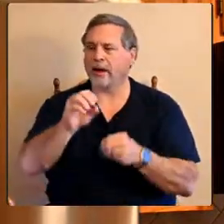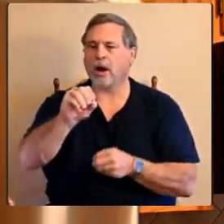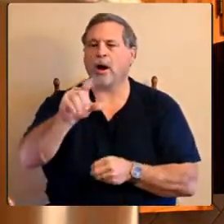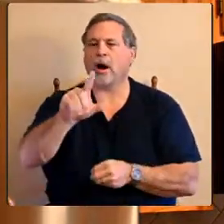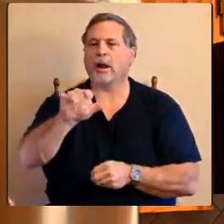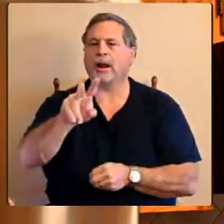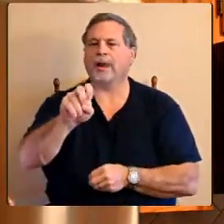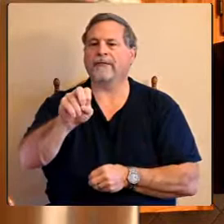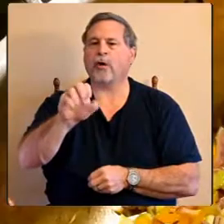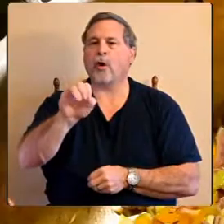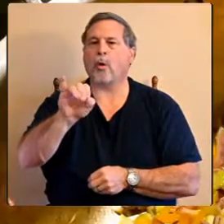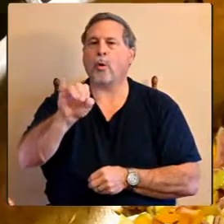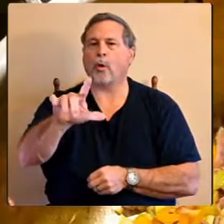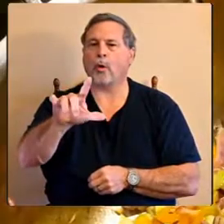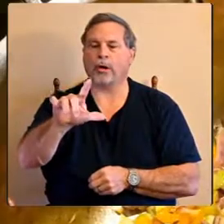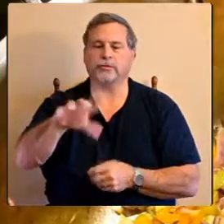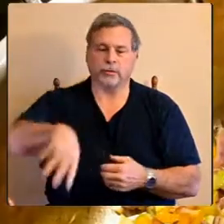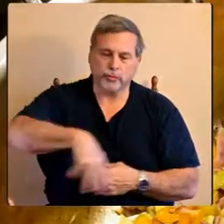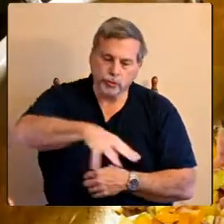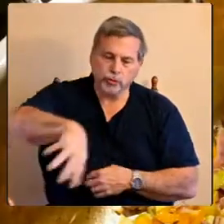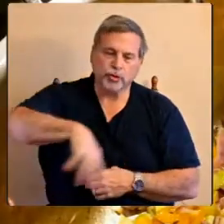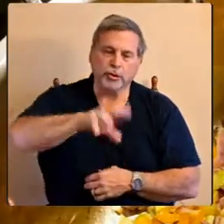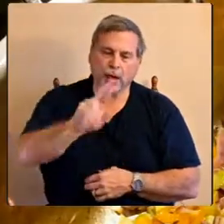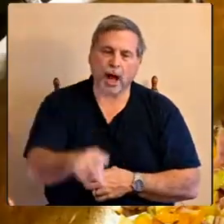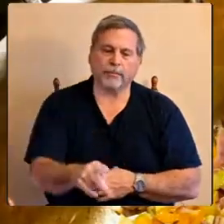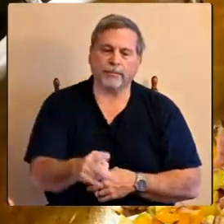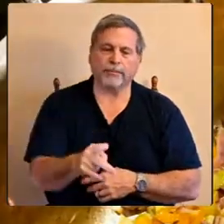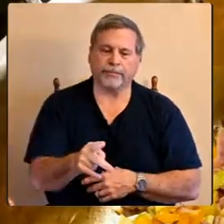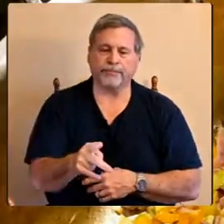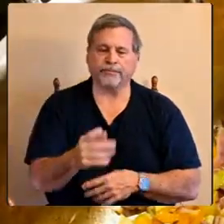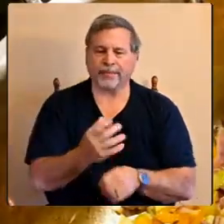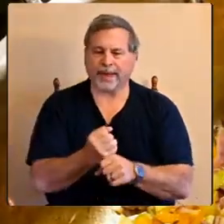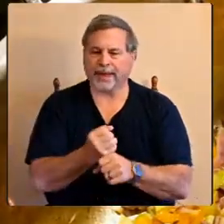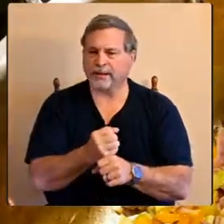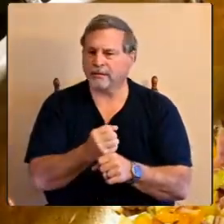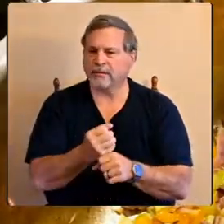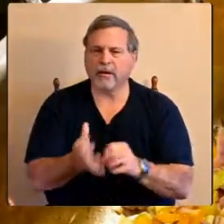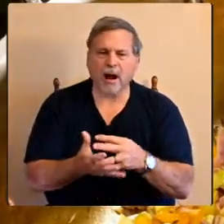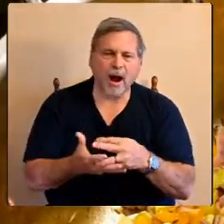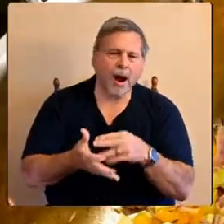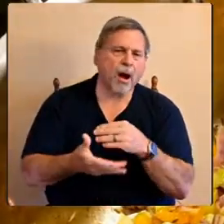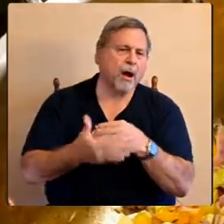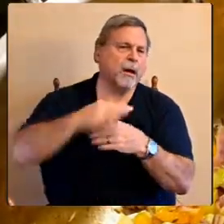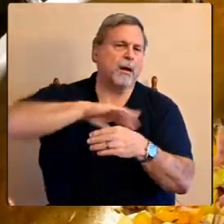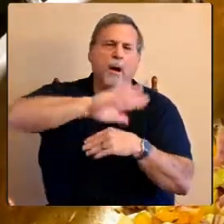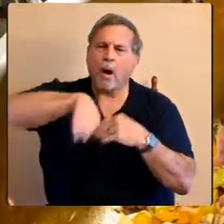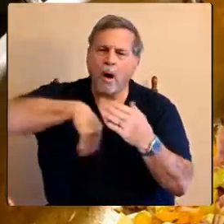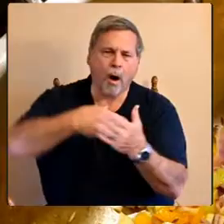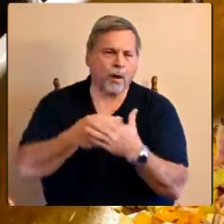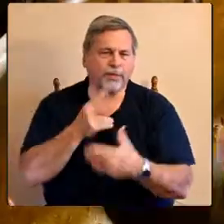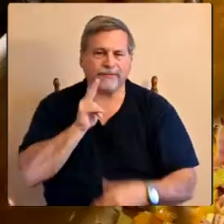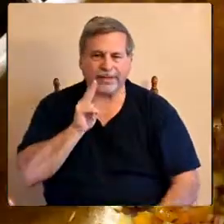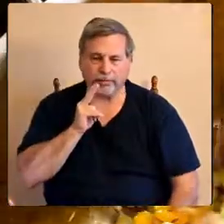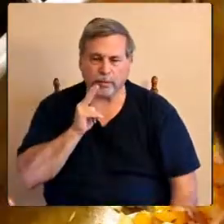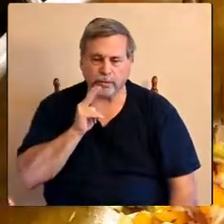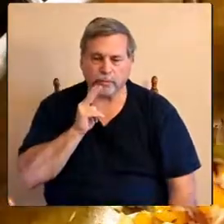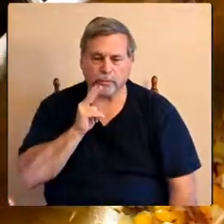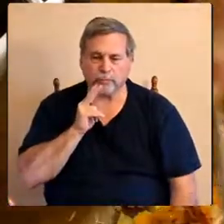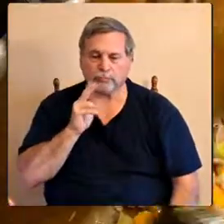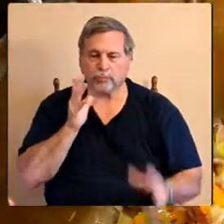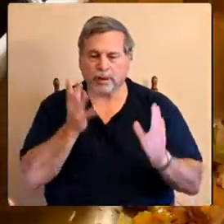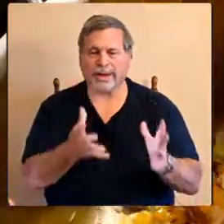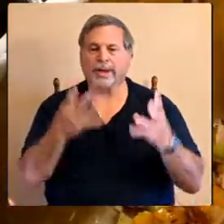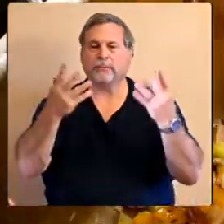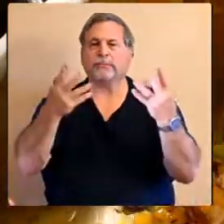oil. I'm stirring them up so that I can get the fat along all of the pieces of vegetable. We're going to let this